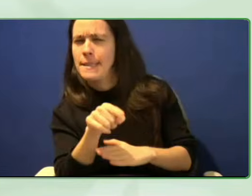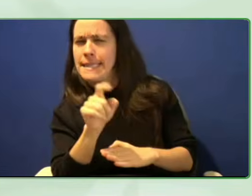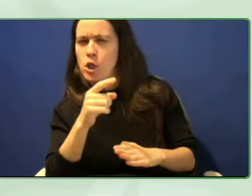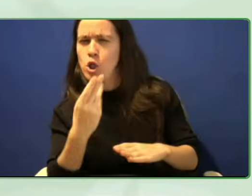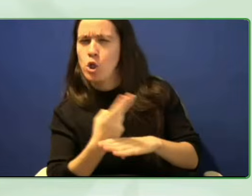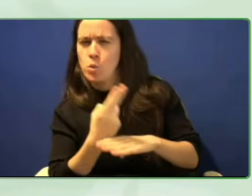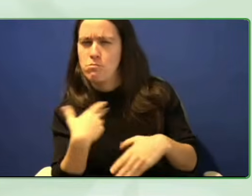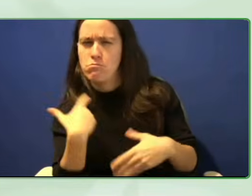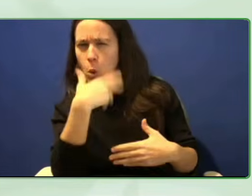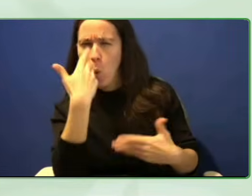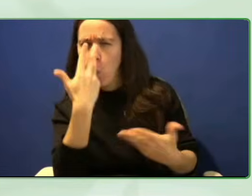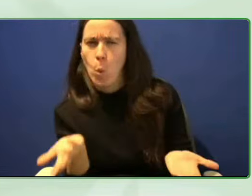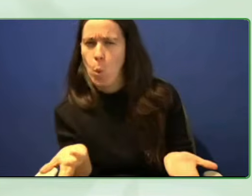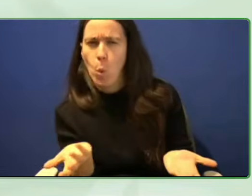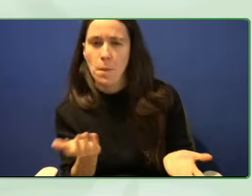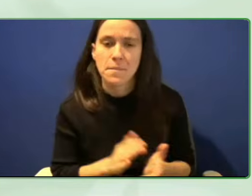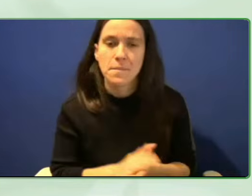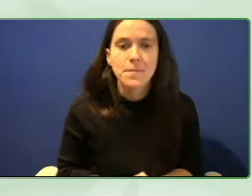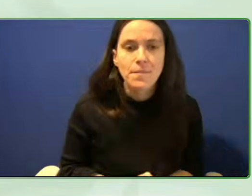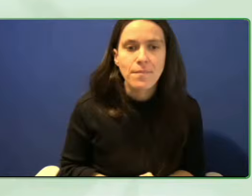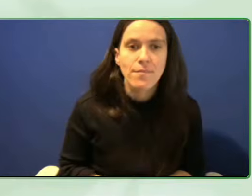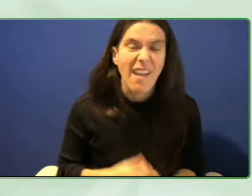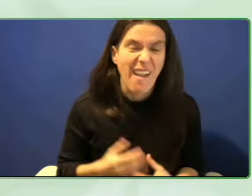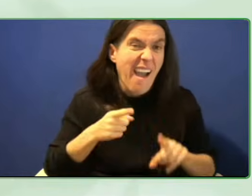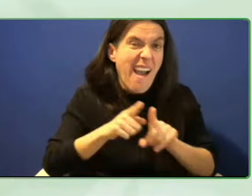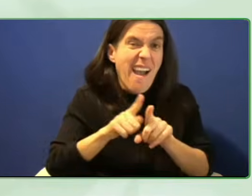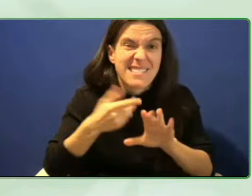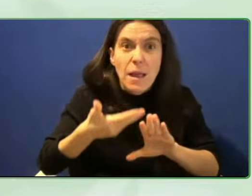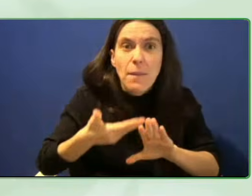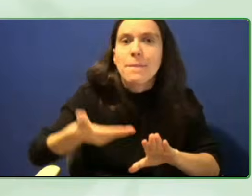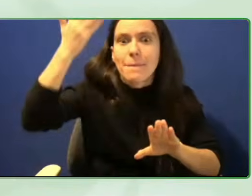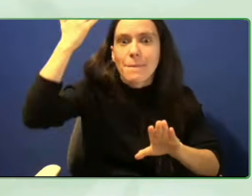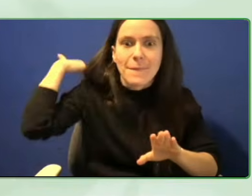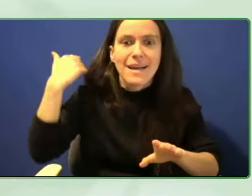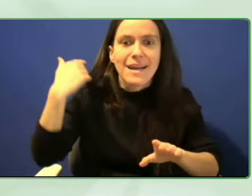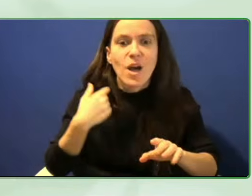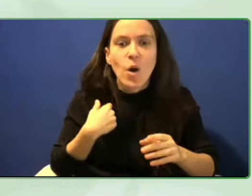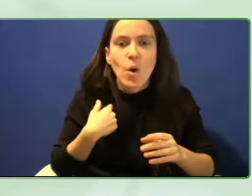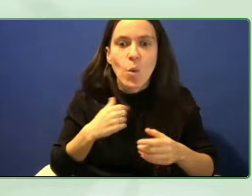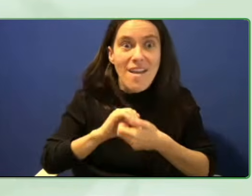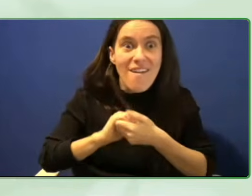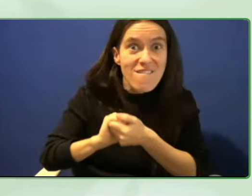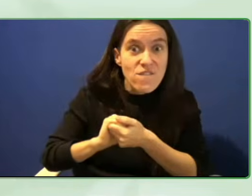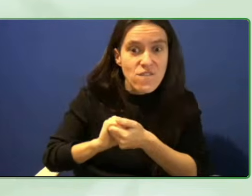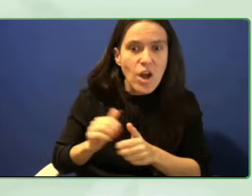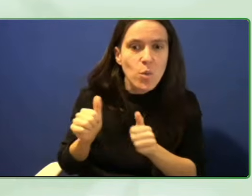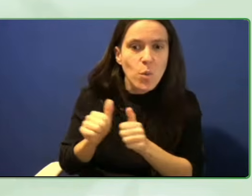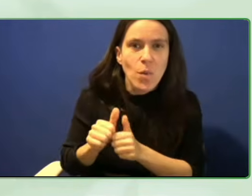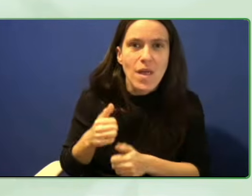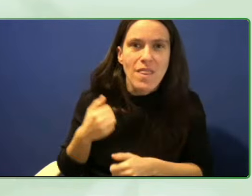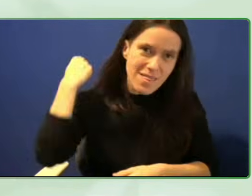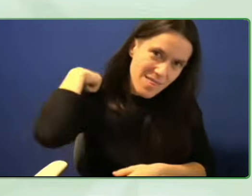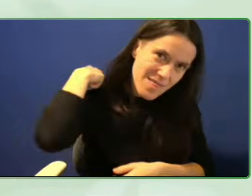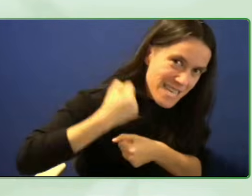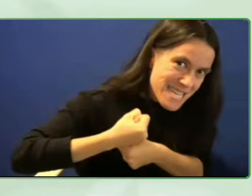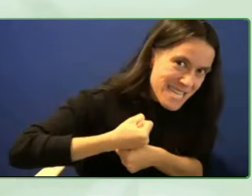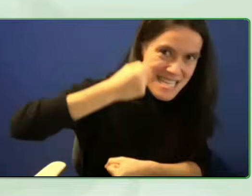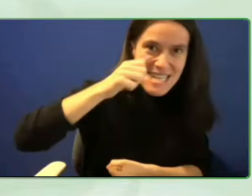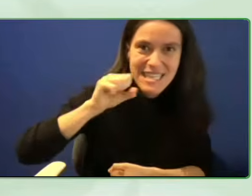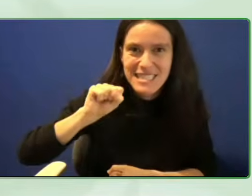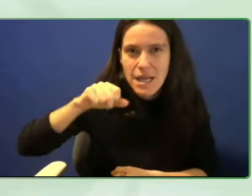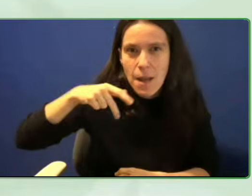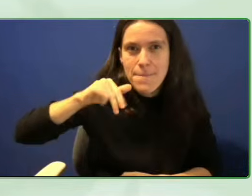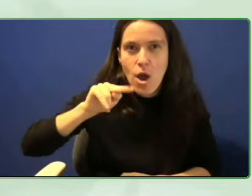goes back to our early days of testing with a friend who had a spinal cord injury. Kind of how do we get him